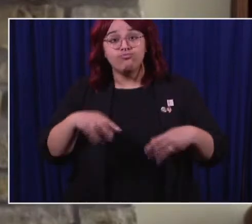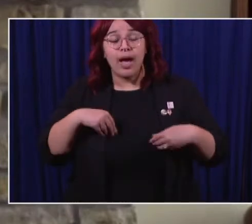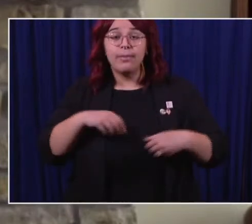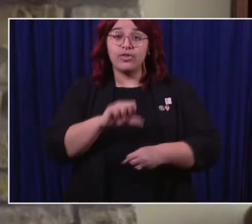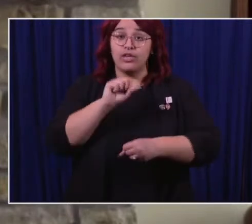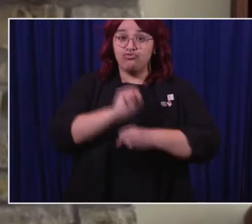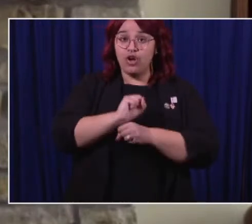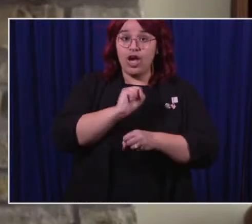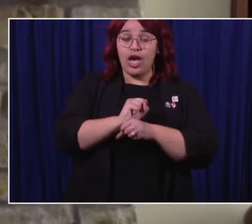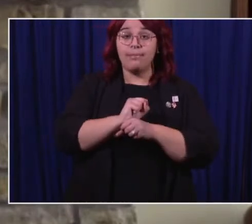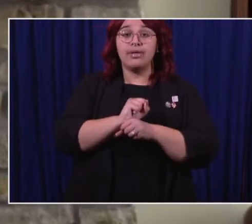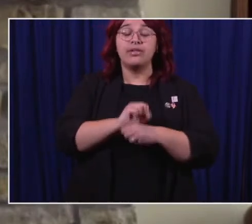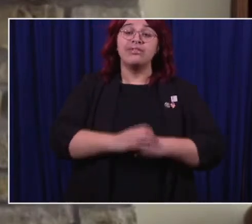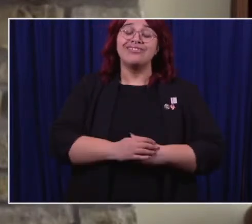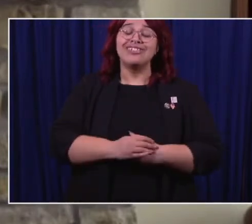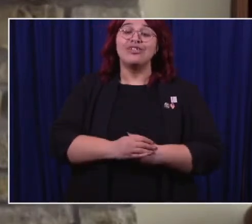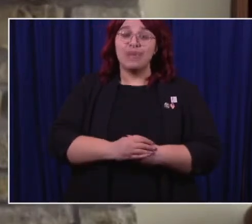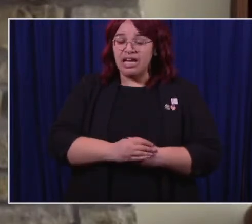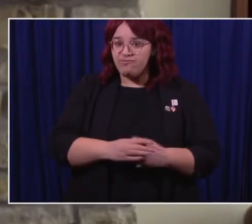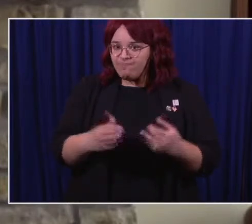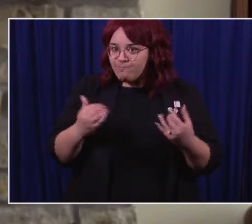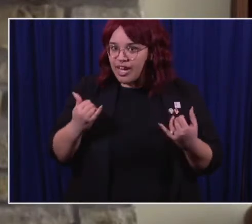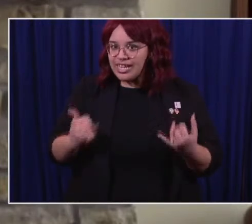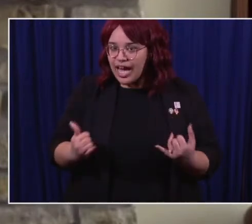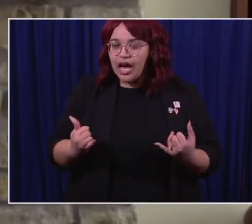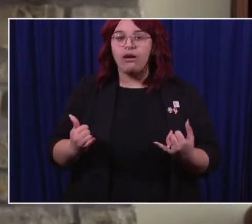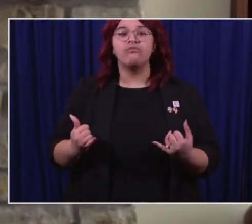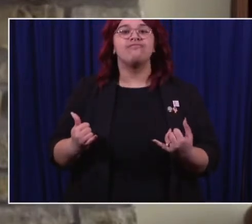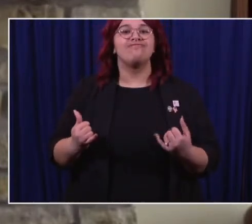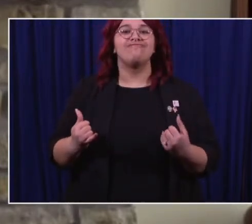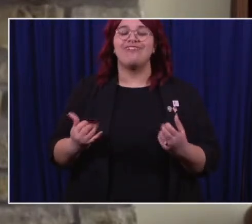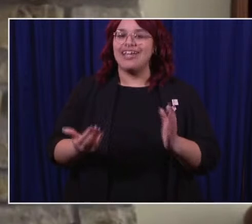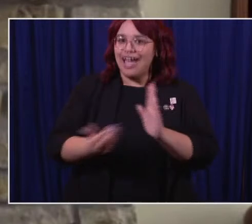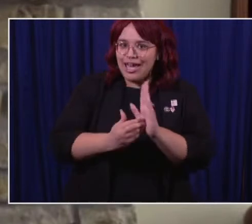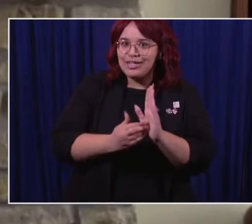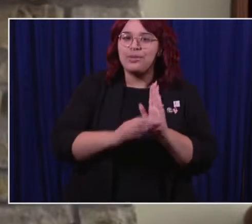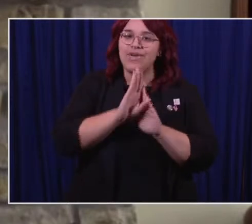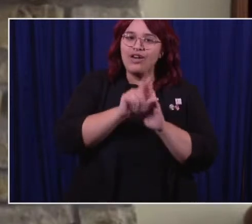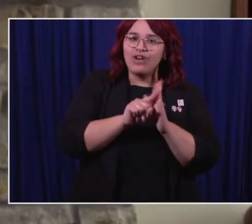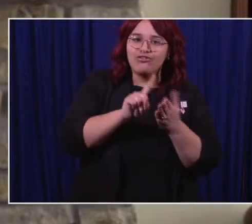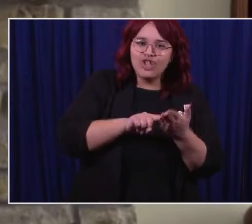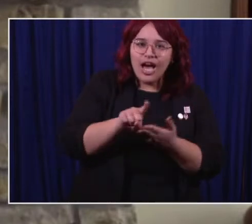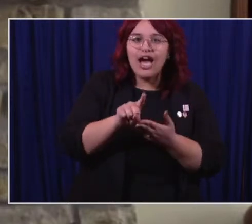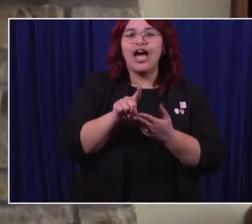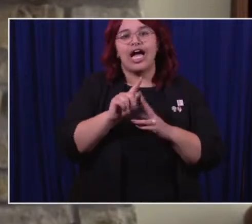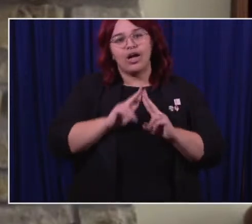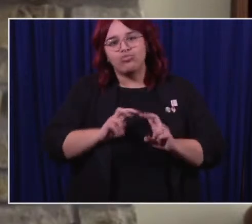we're going through that process now. So we want someone who I think will